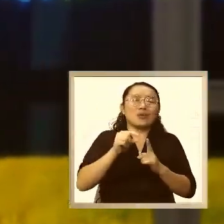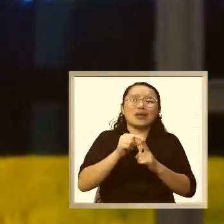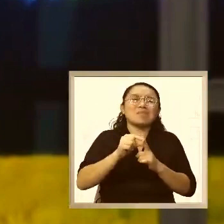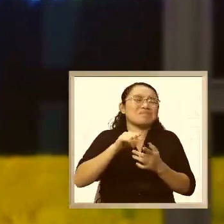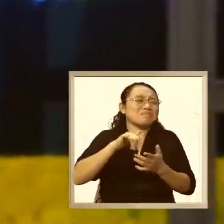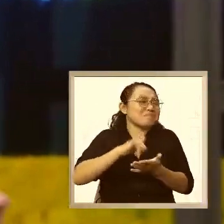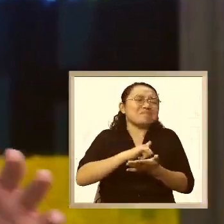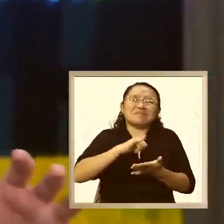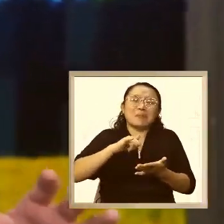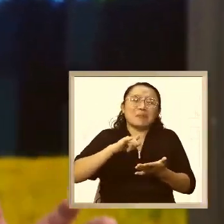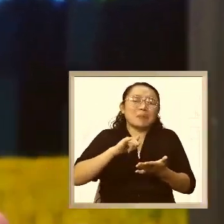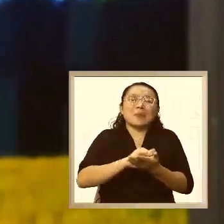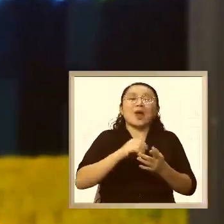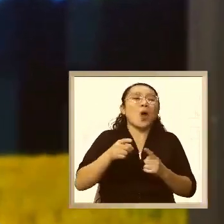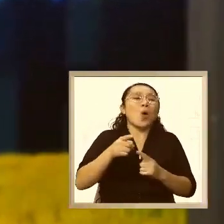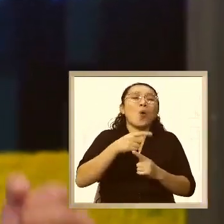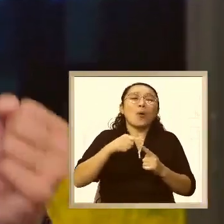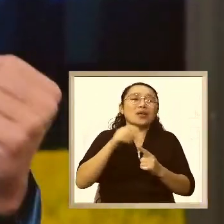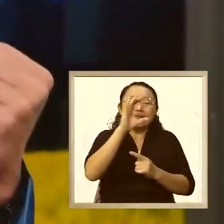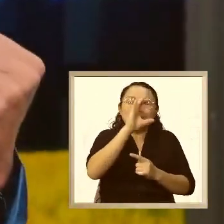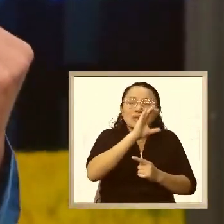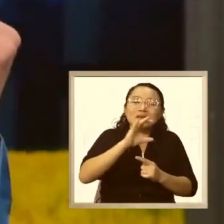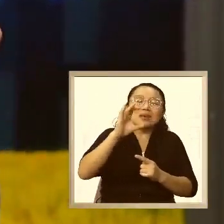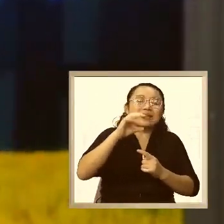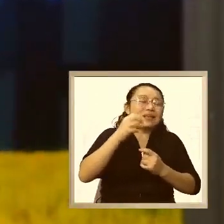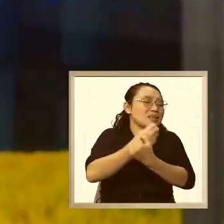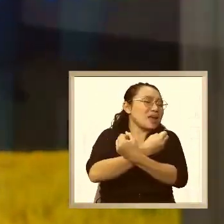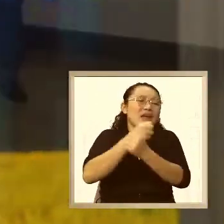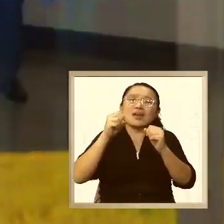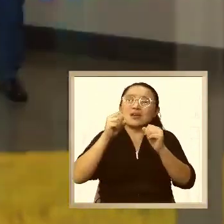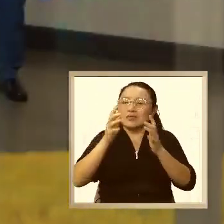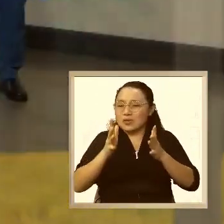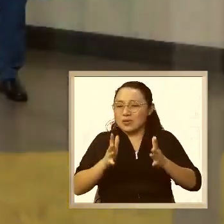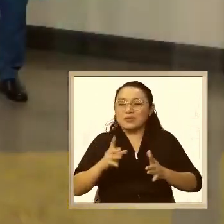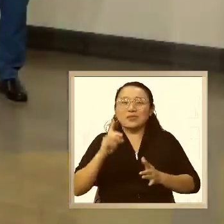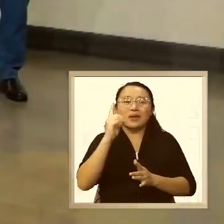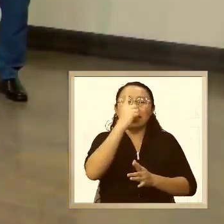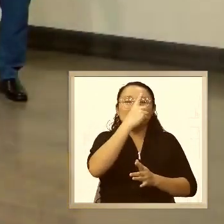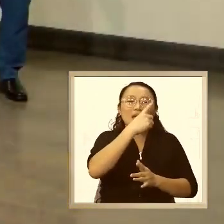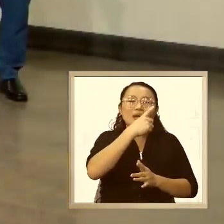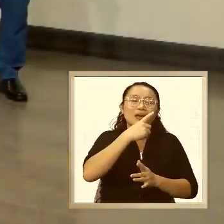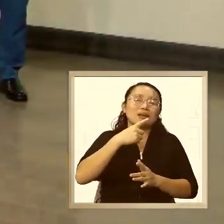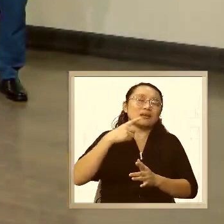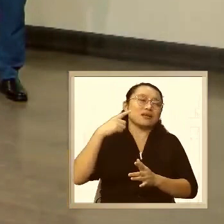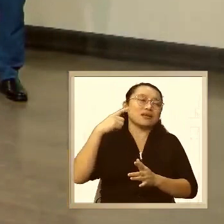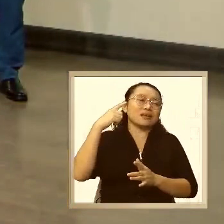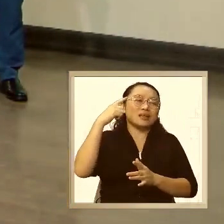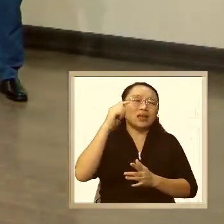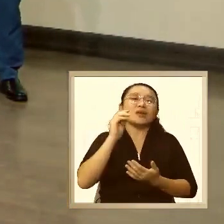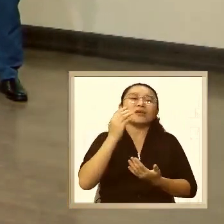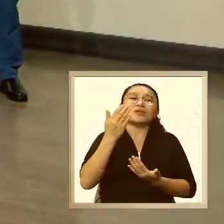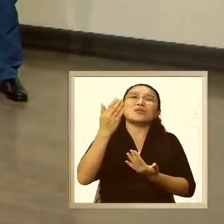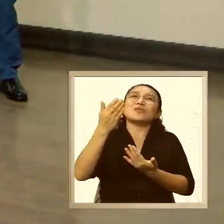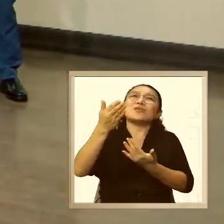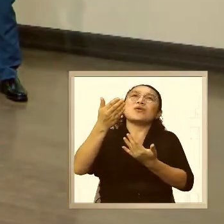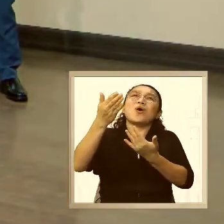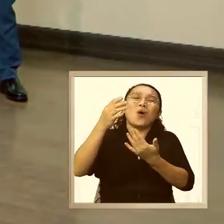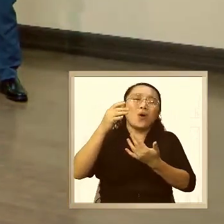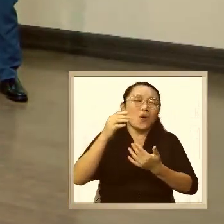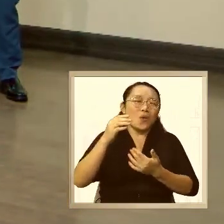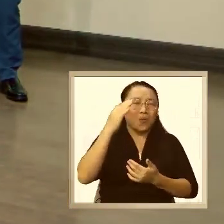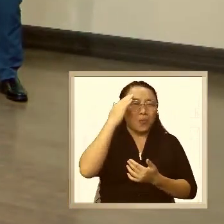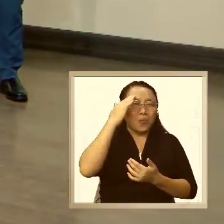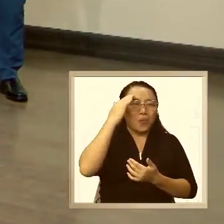word impossible when you seek the Savior's face. You'll know he